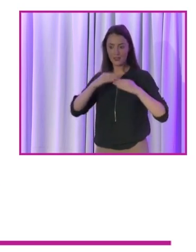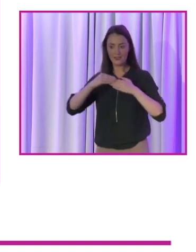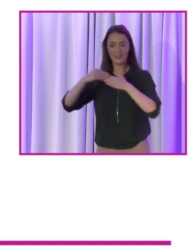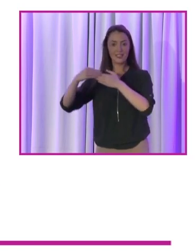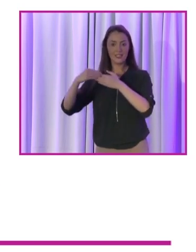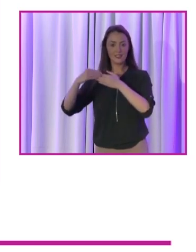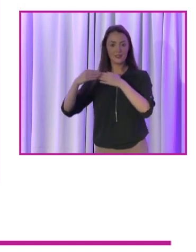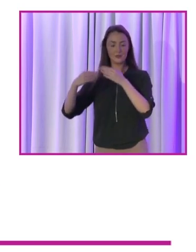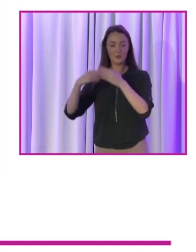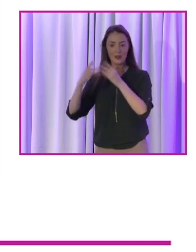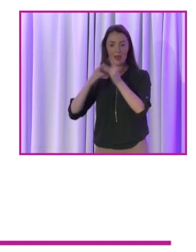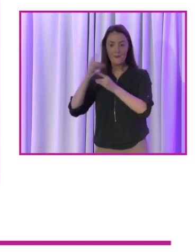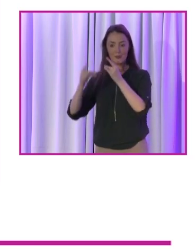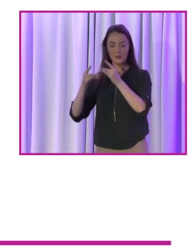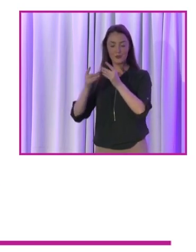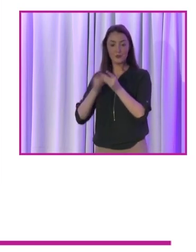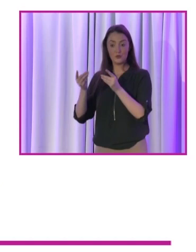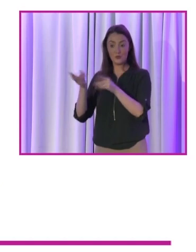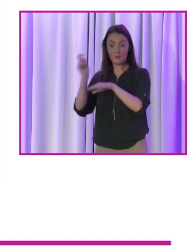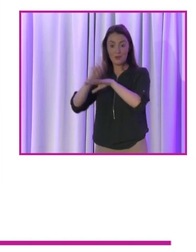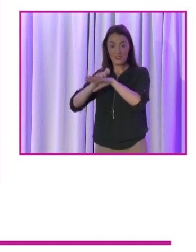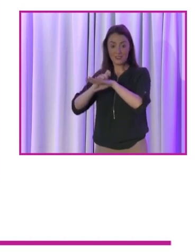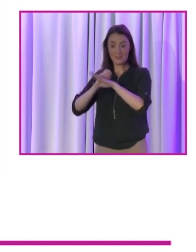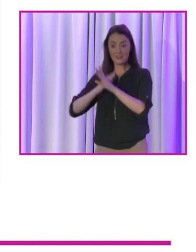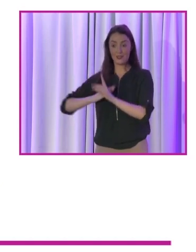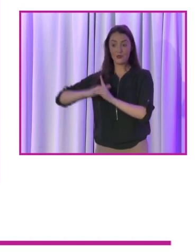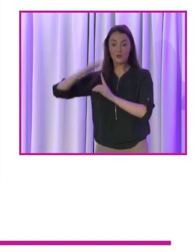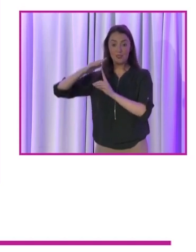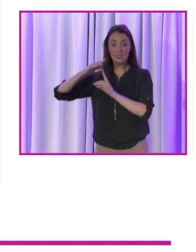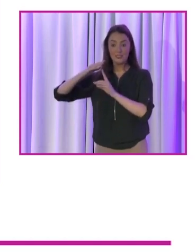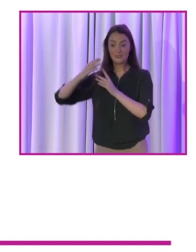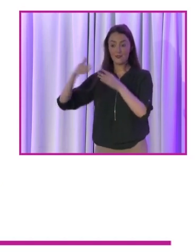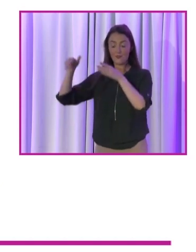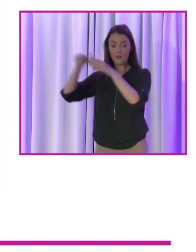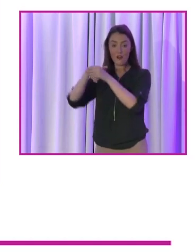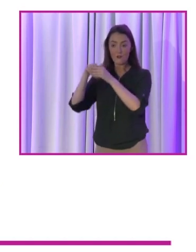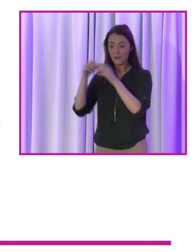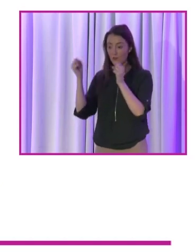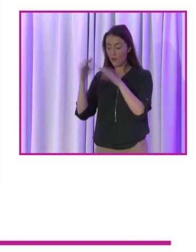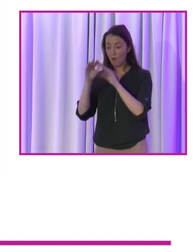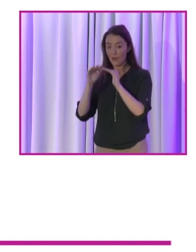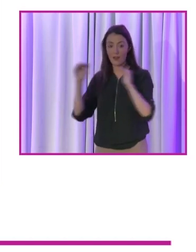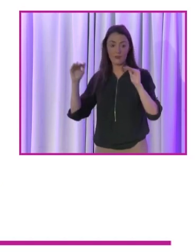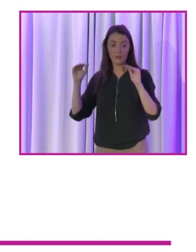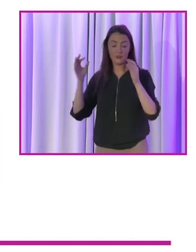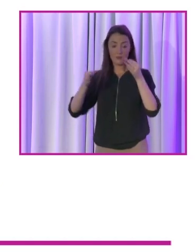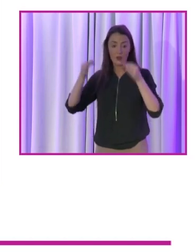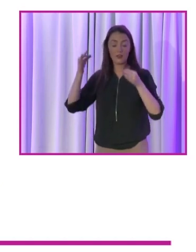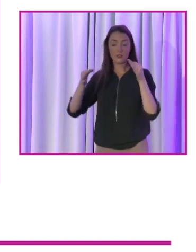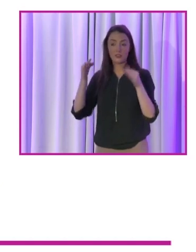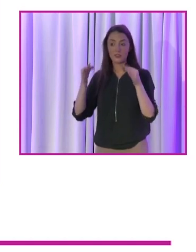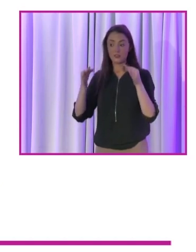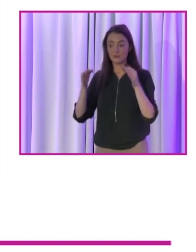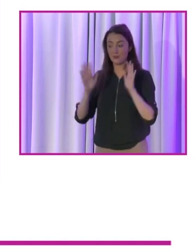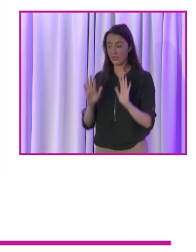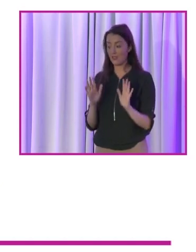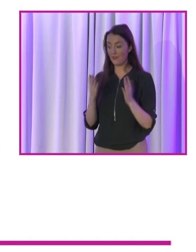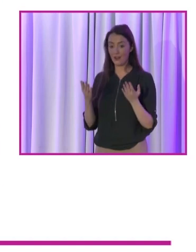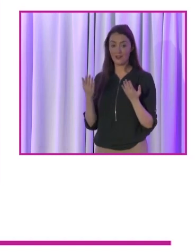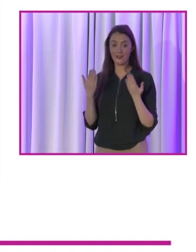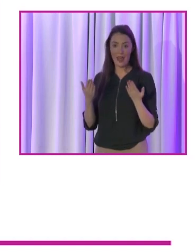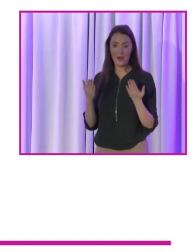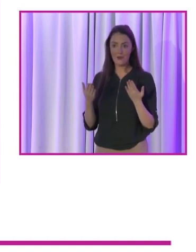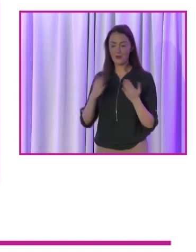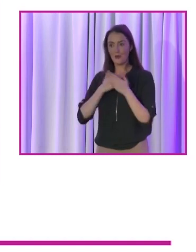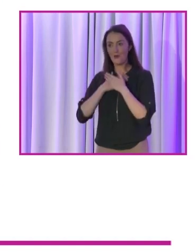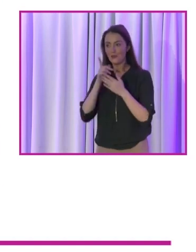and do our best to increase participation at all levels in politics. I'm going to leave it there. I'd love to talk